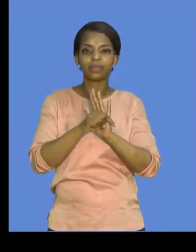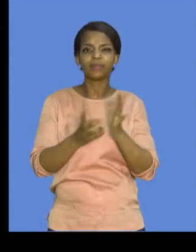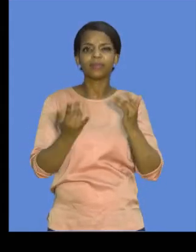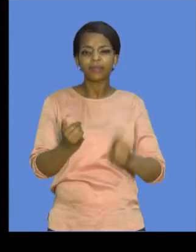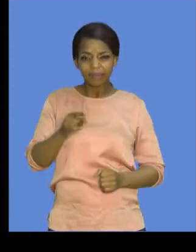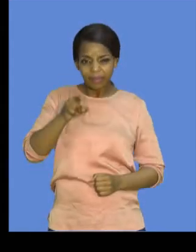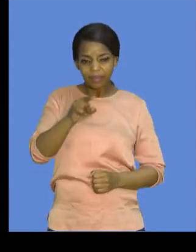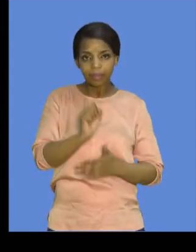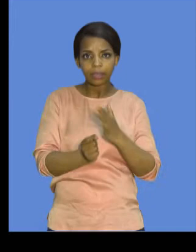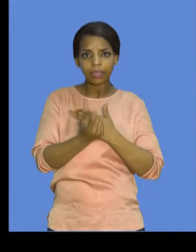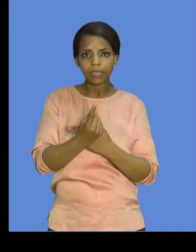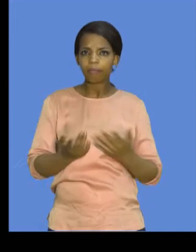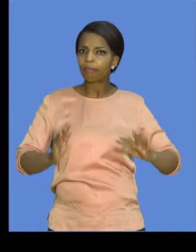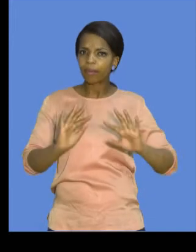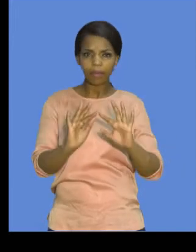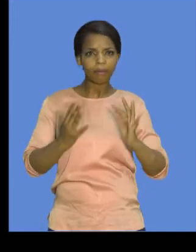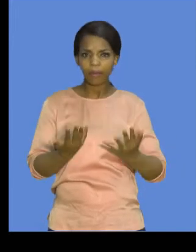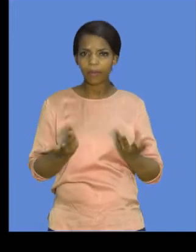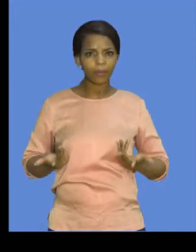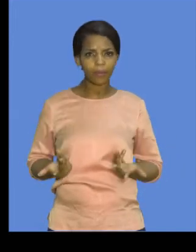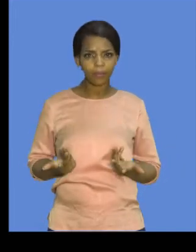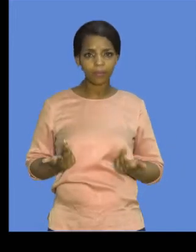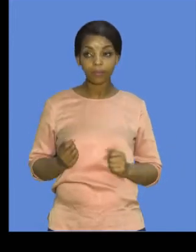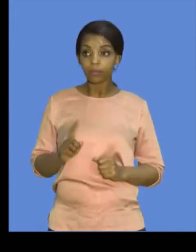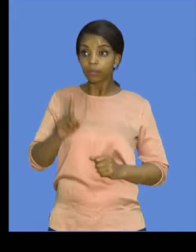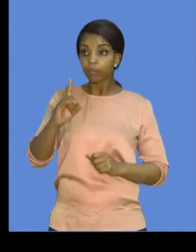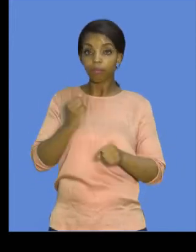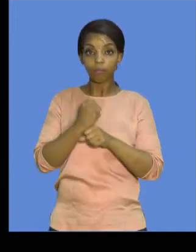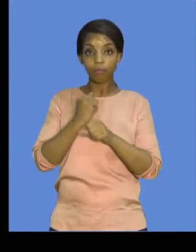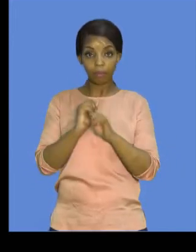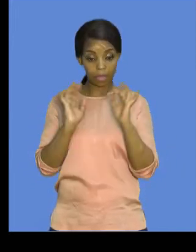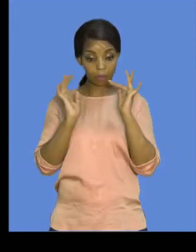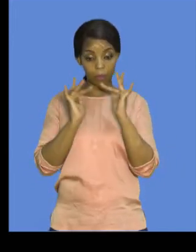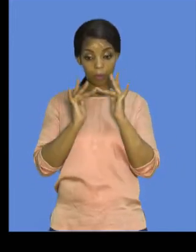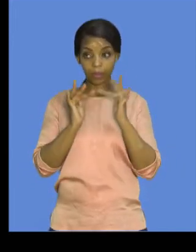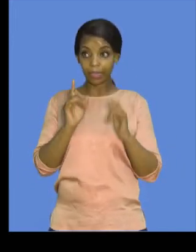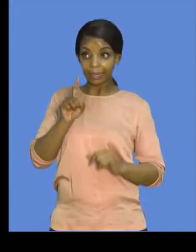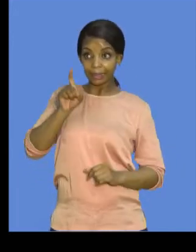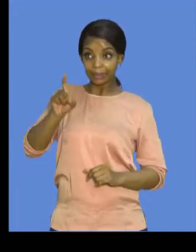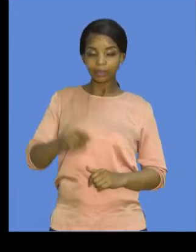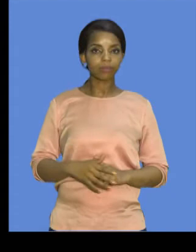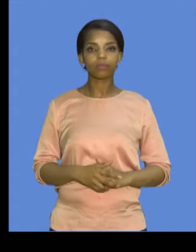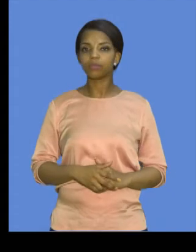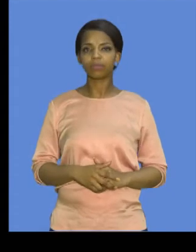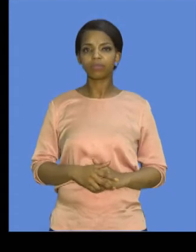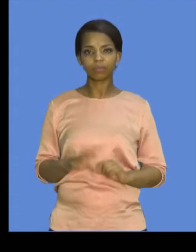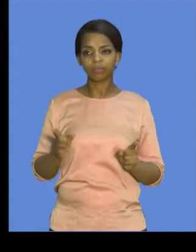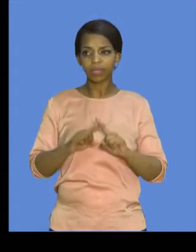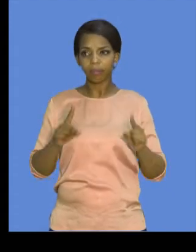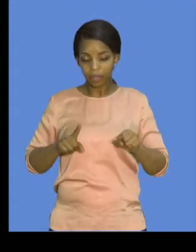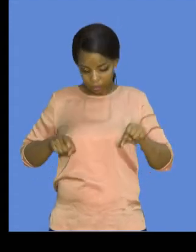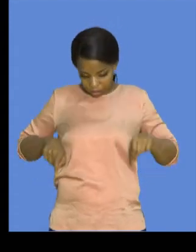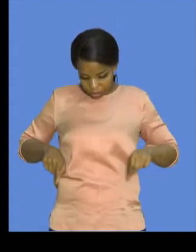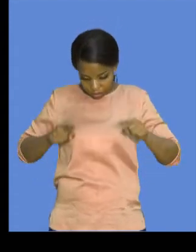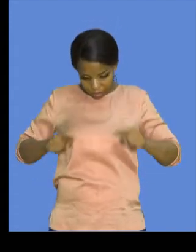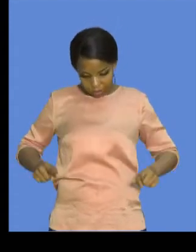once that happens, if we polarize the negative by repulsion, without even making contact with that part of the electroscope, these two